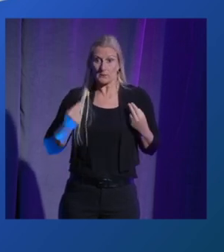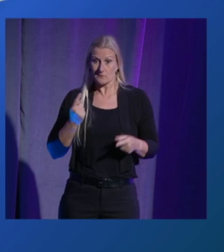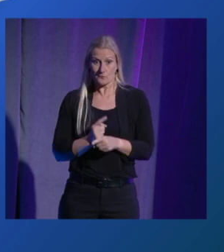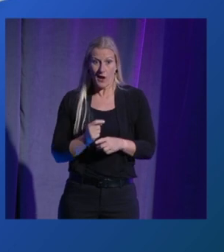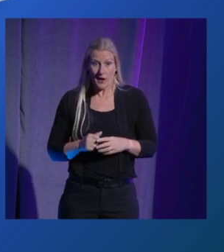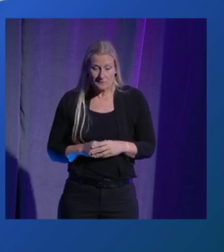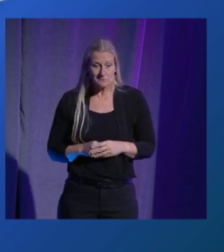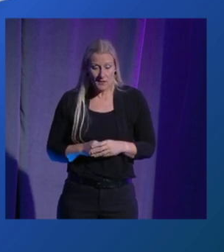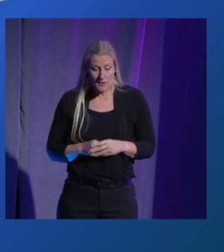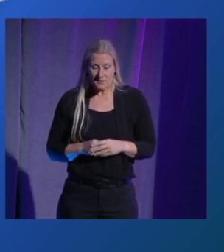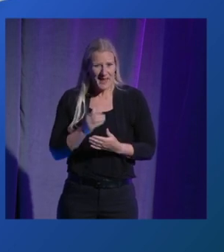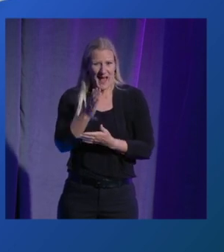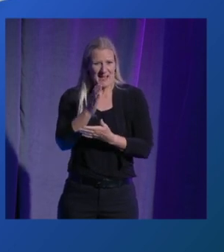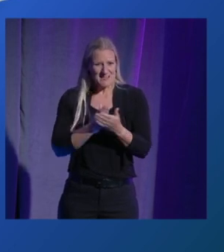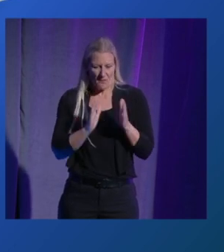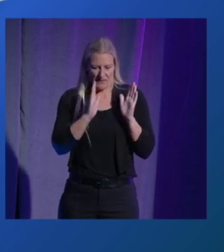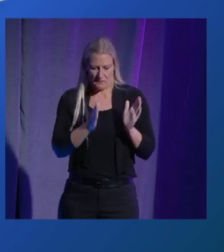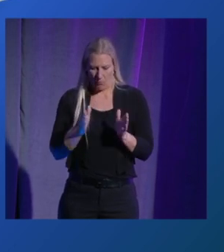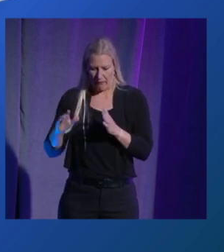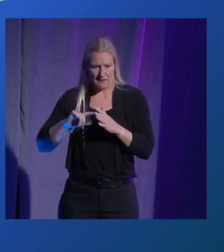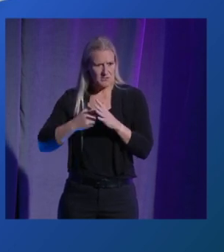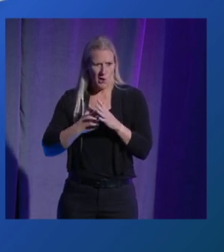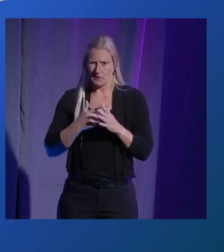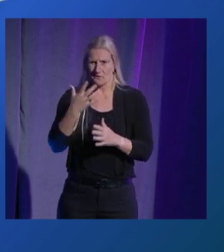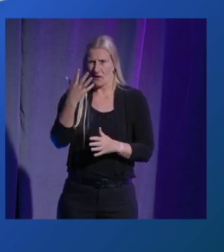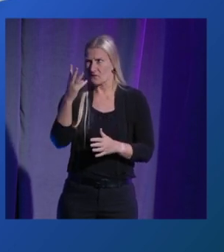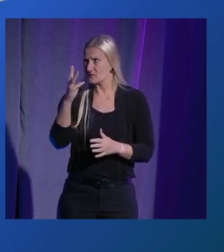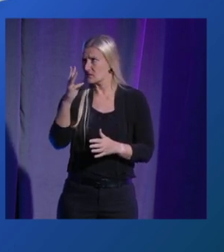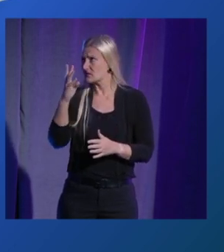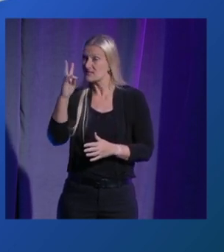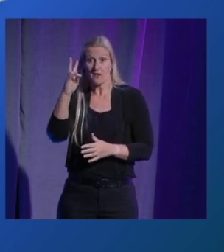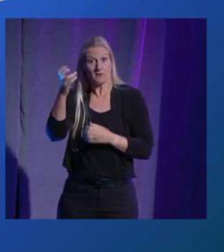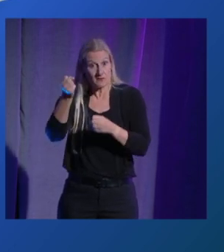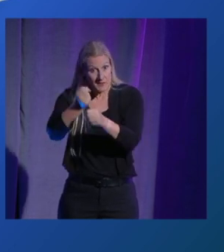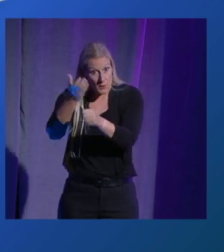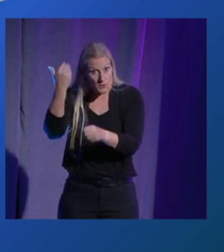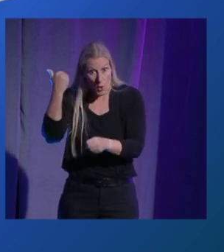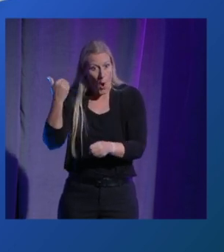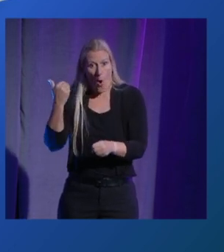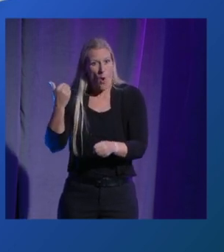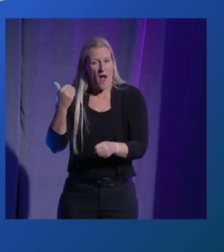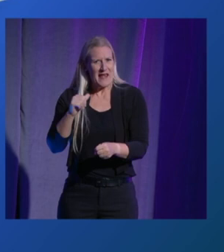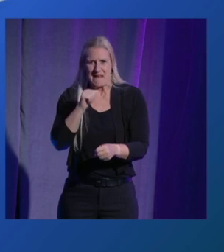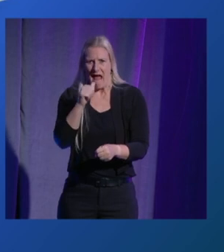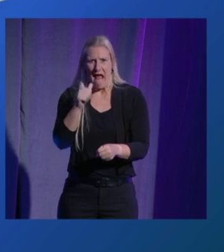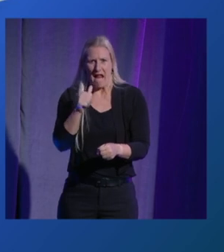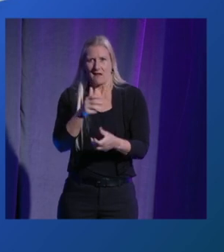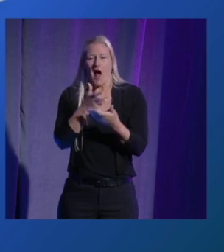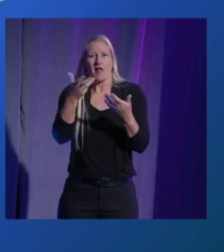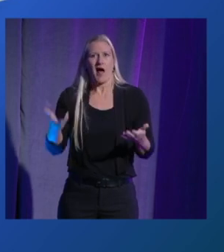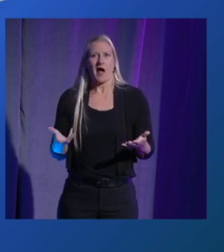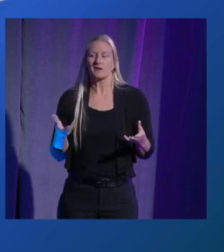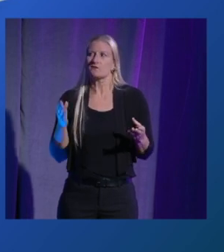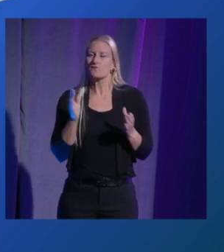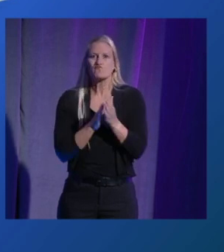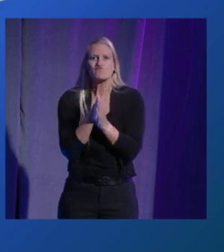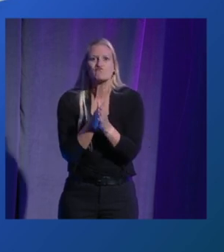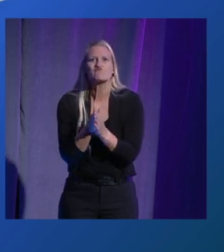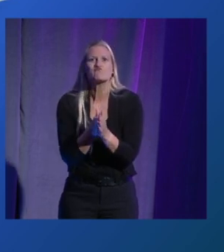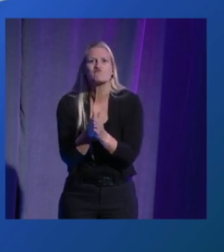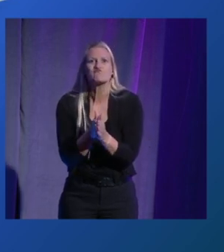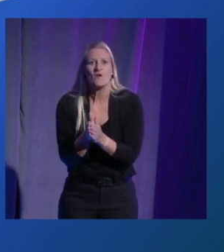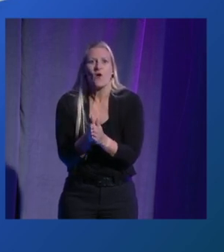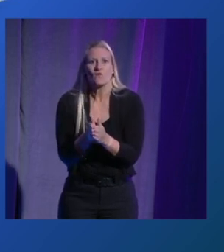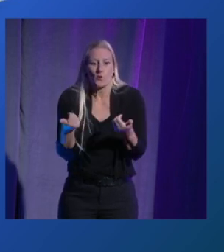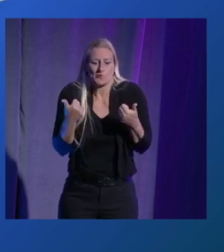these plan started five six seven years ago um and we haven't seen a lot of energy In redesigning Those sensors and